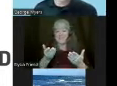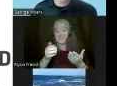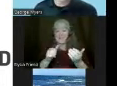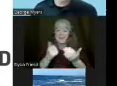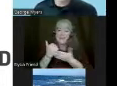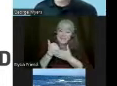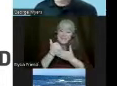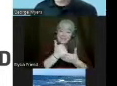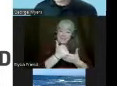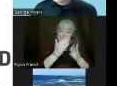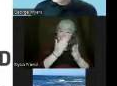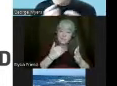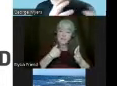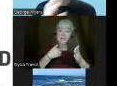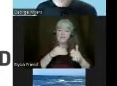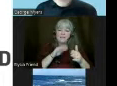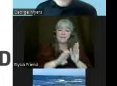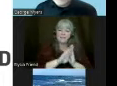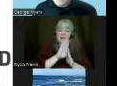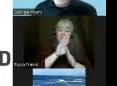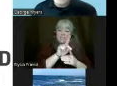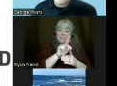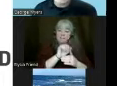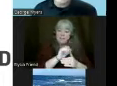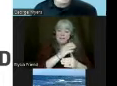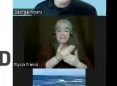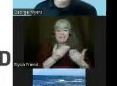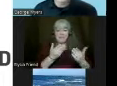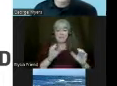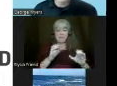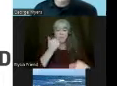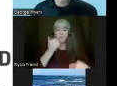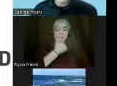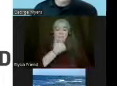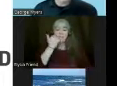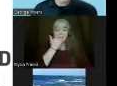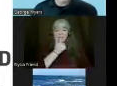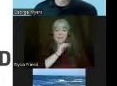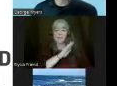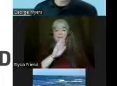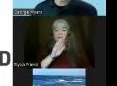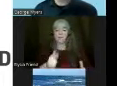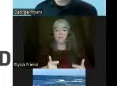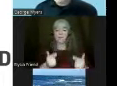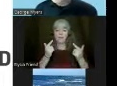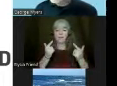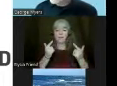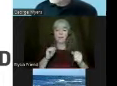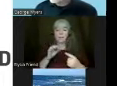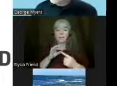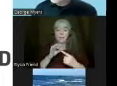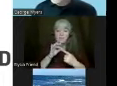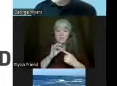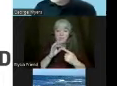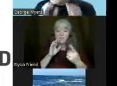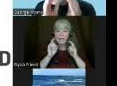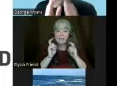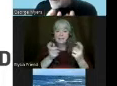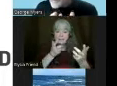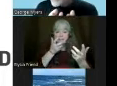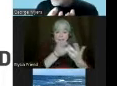person with a developmental disability in the things that they're just doing in their everyday life. So that could be special adaptive devices that are